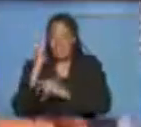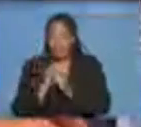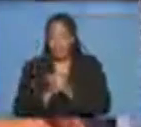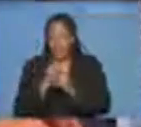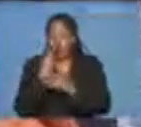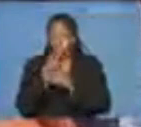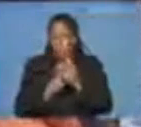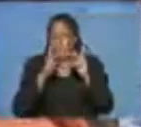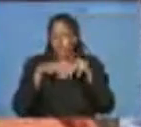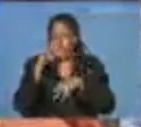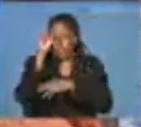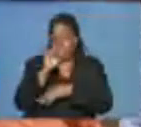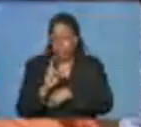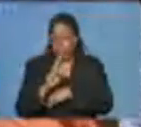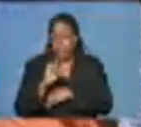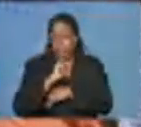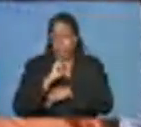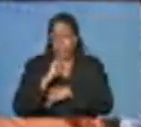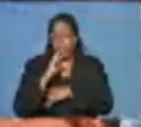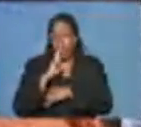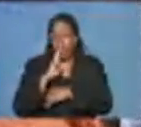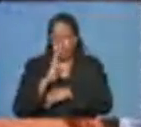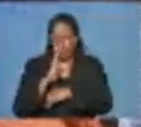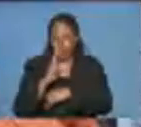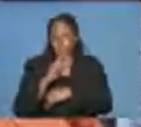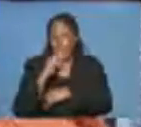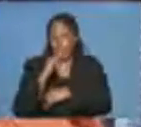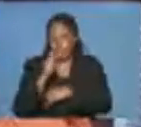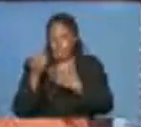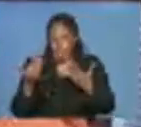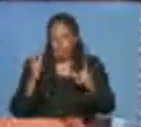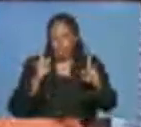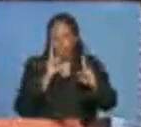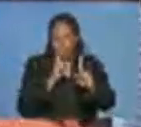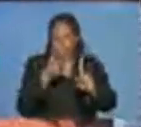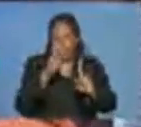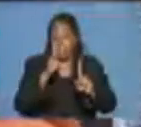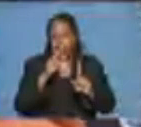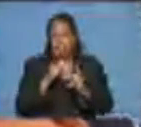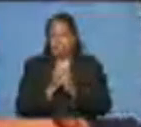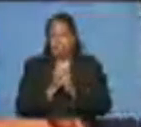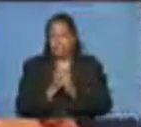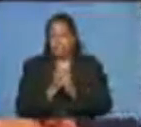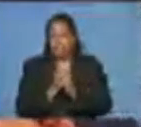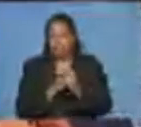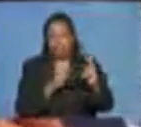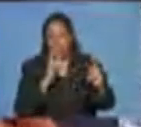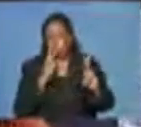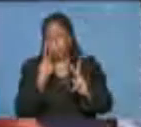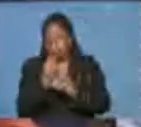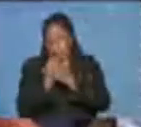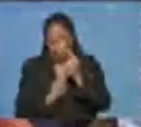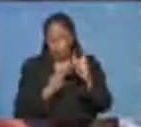just south of where I am, sitting in a yard when they were approached by gunmen who opened fire and shot both victims.